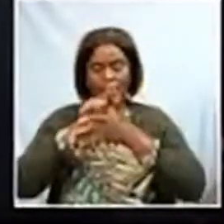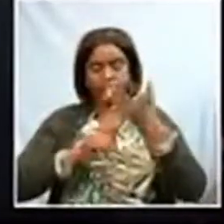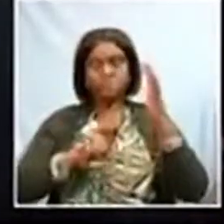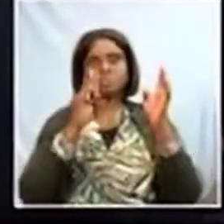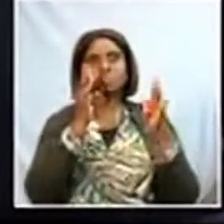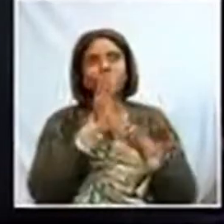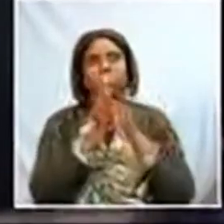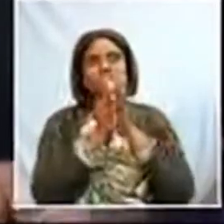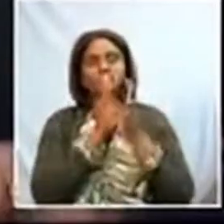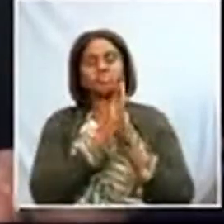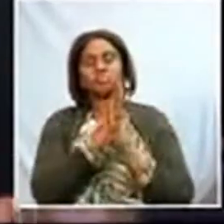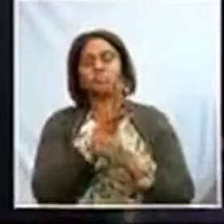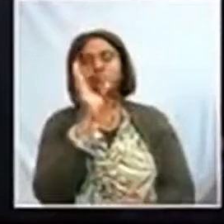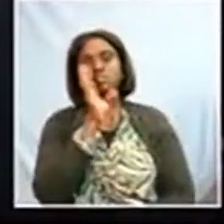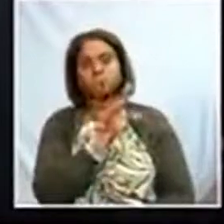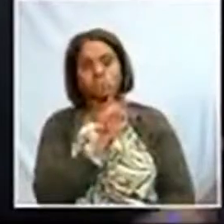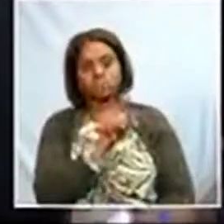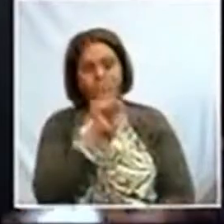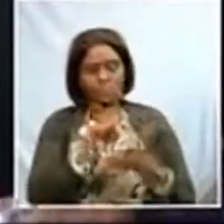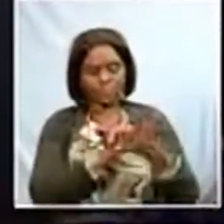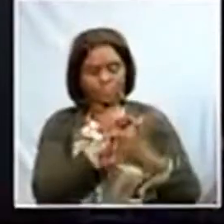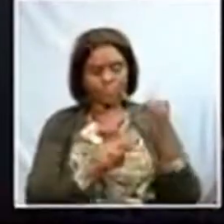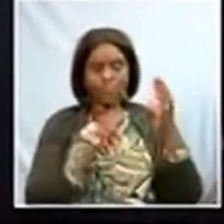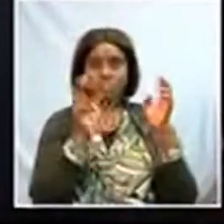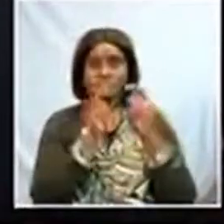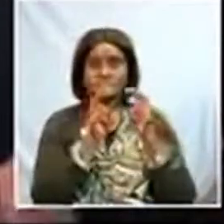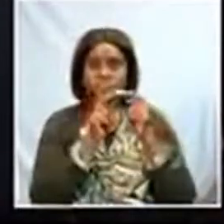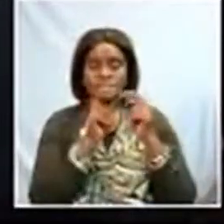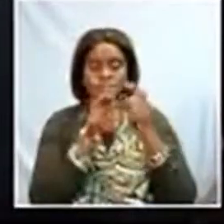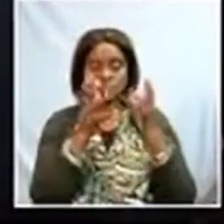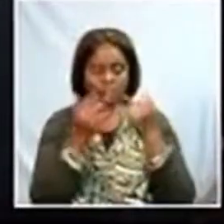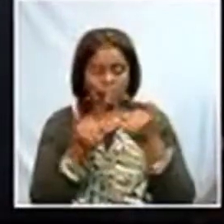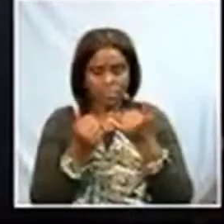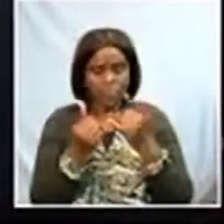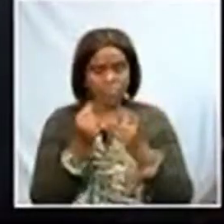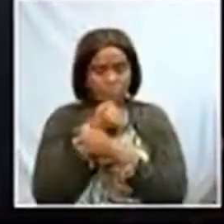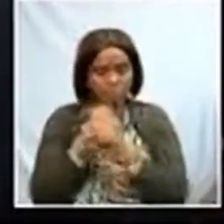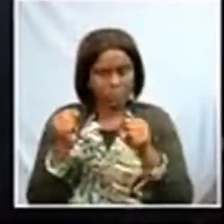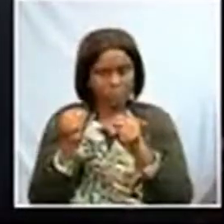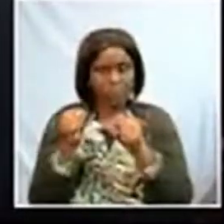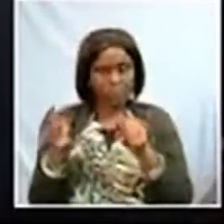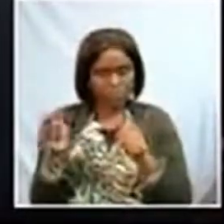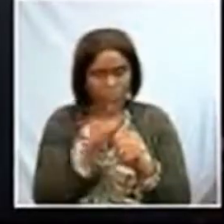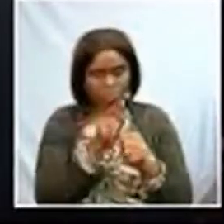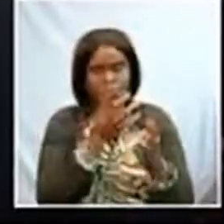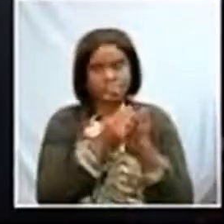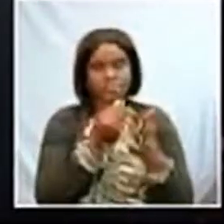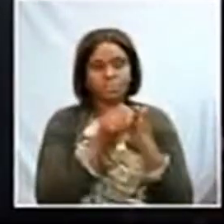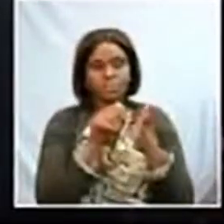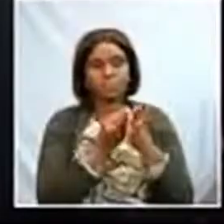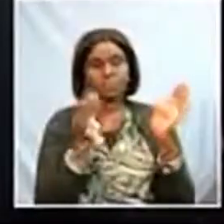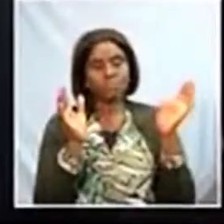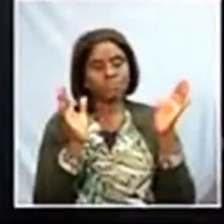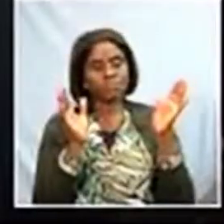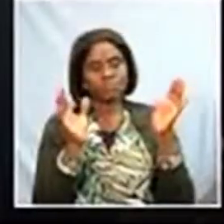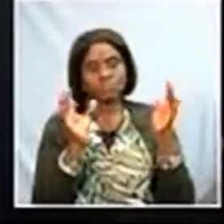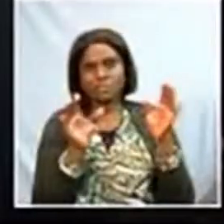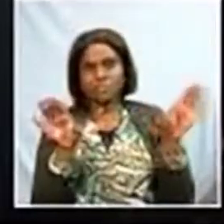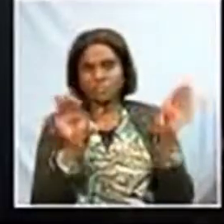contract. Terminating the contract, wanting to settle, to do the financial closure,